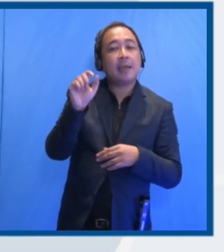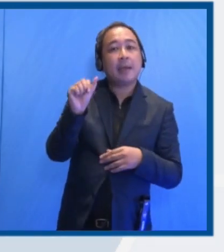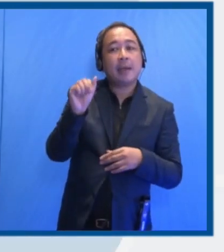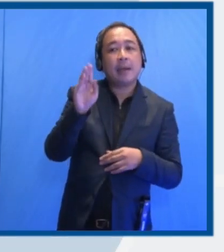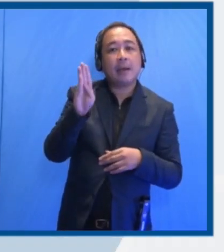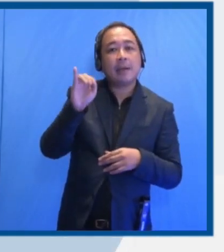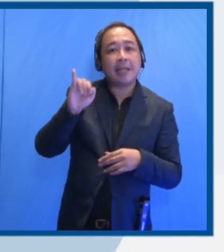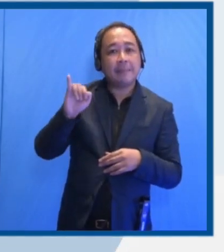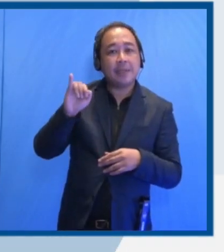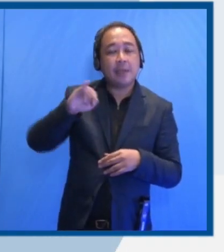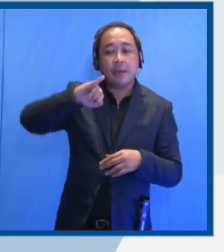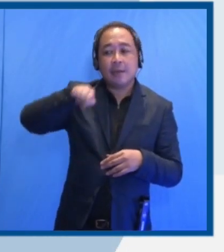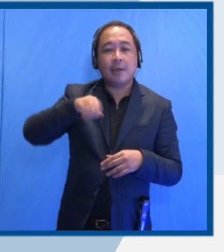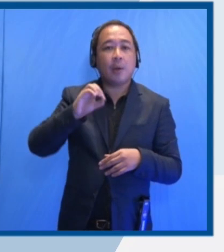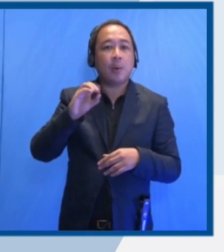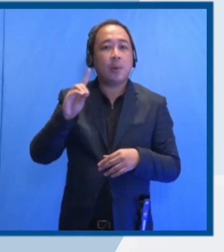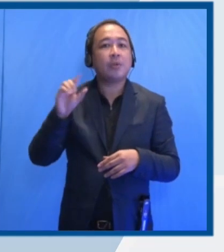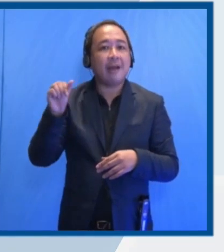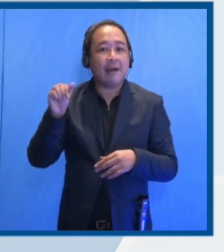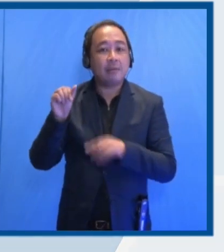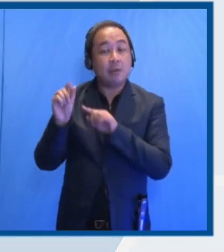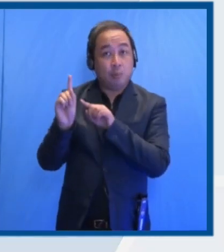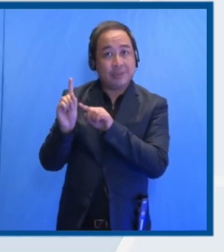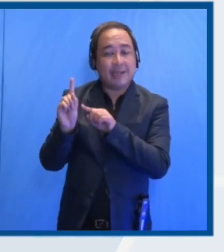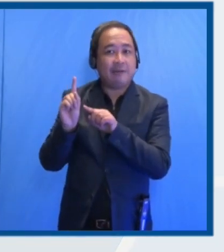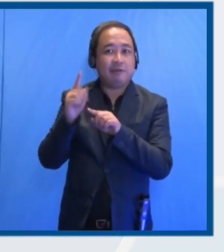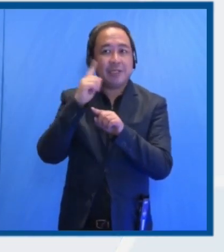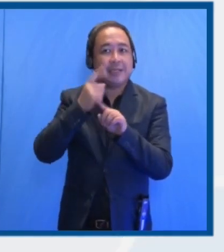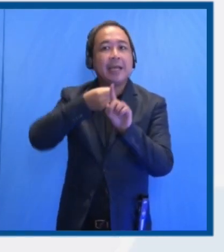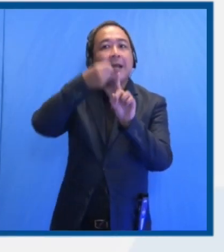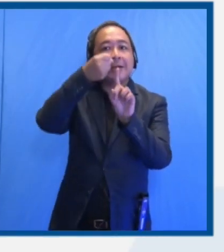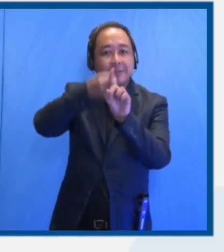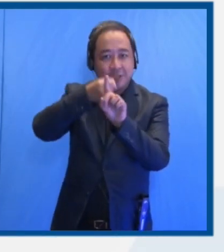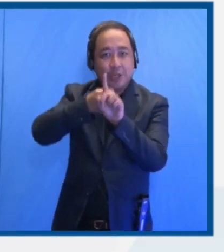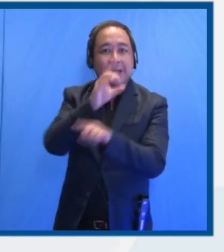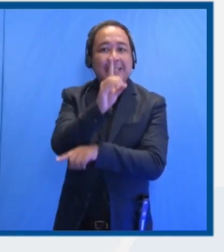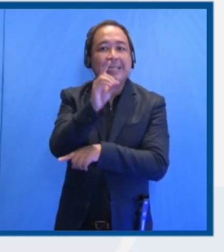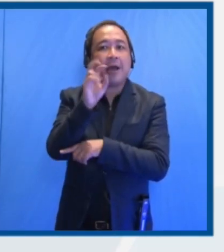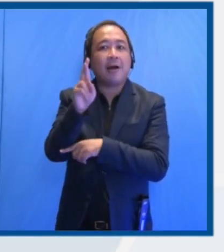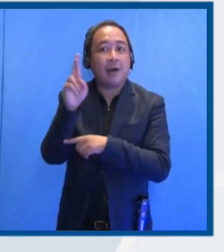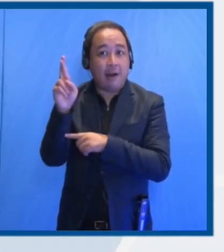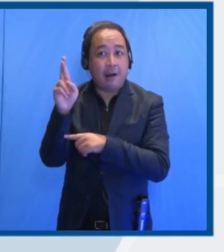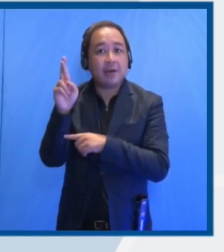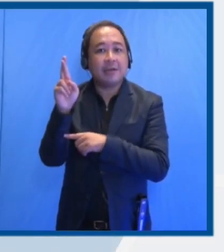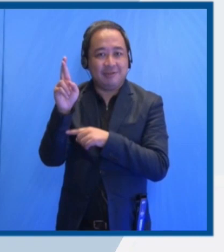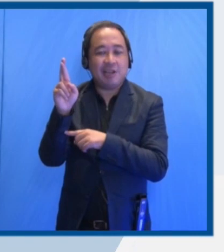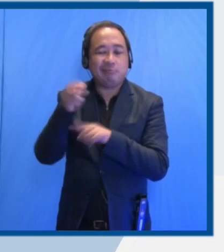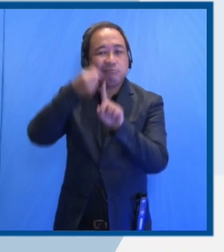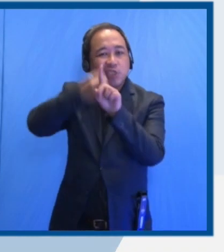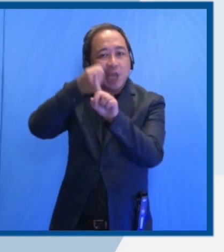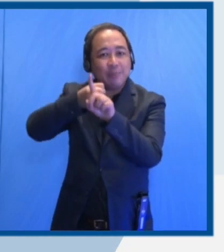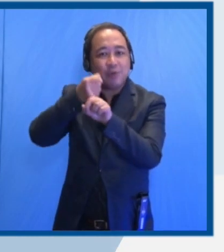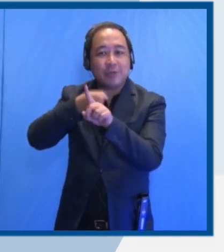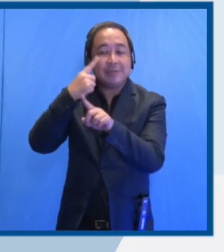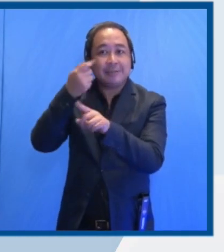And Mr. Tabi Jodah is a DRR champion. He's an ambassador of the Great Green Wall, a global award-winning indigenous